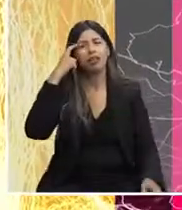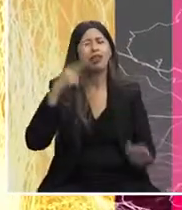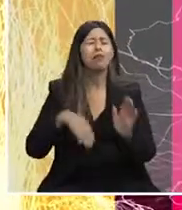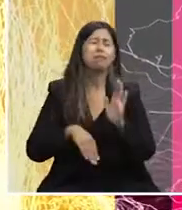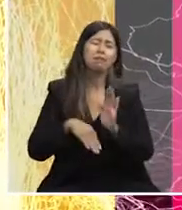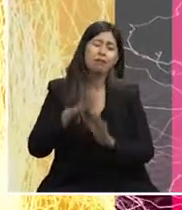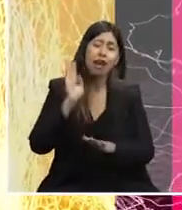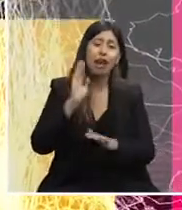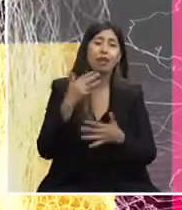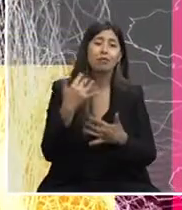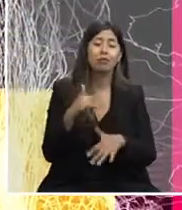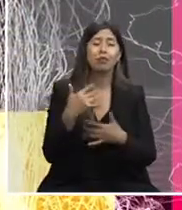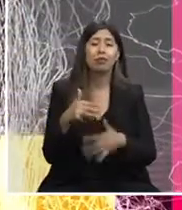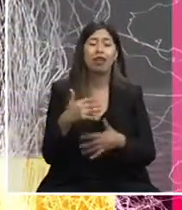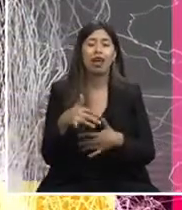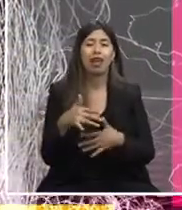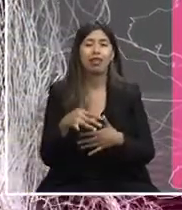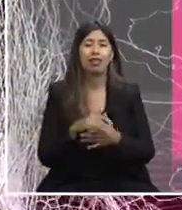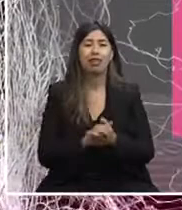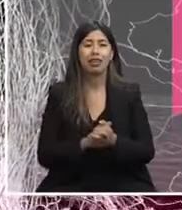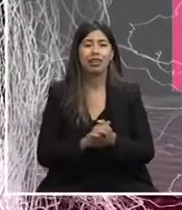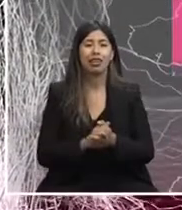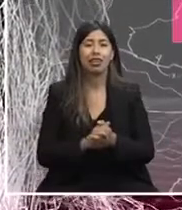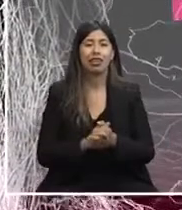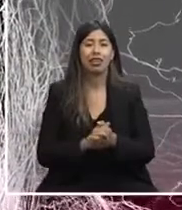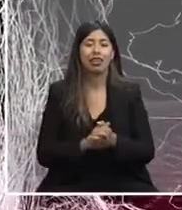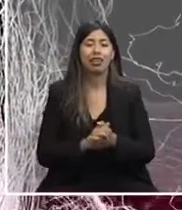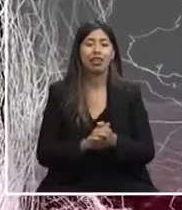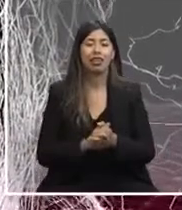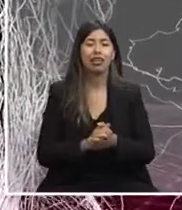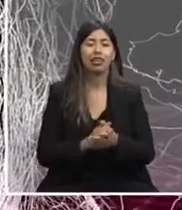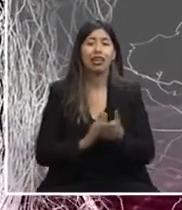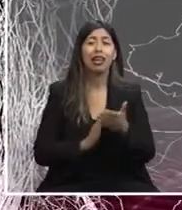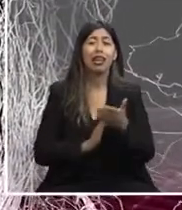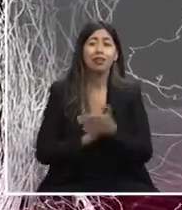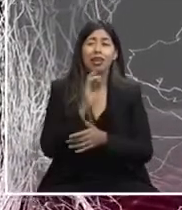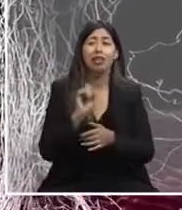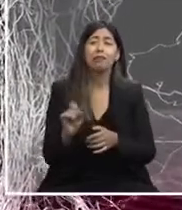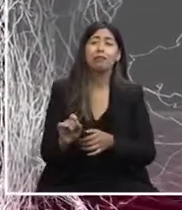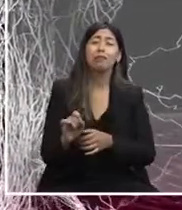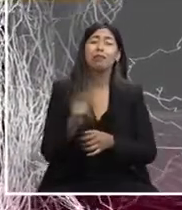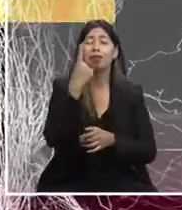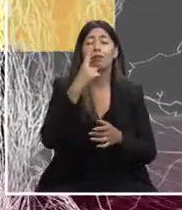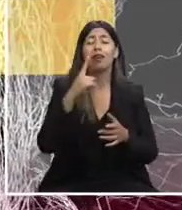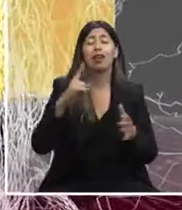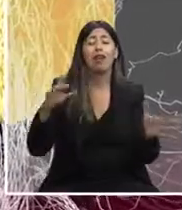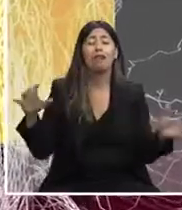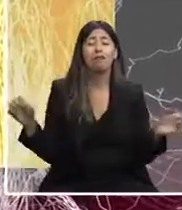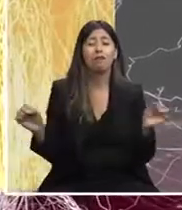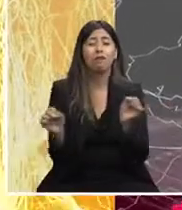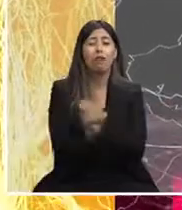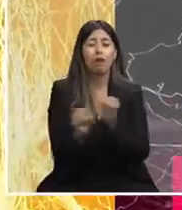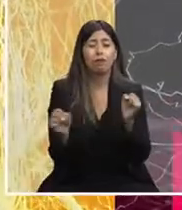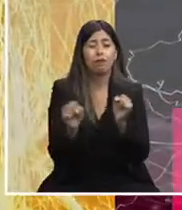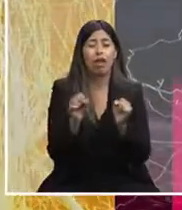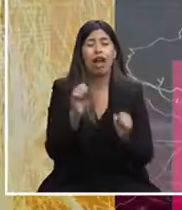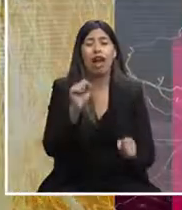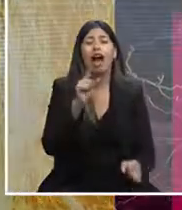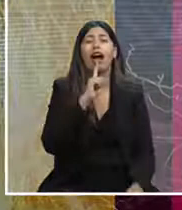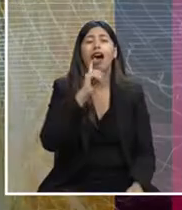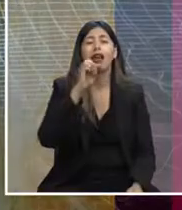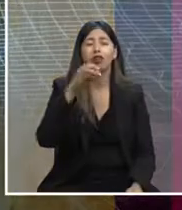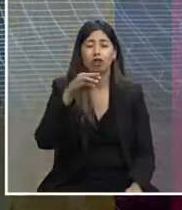With the detonation of the first atomic bomb, a new age of humanity began. At that moment, our